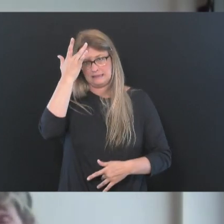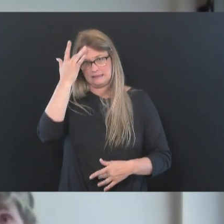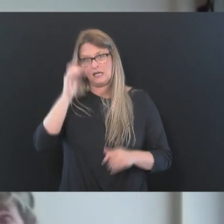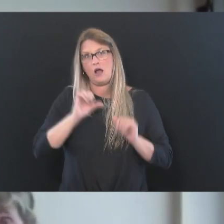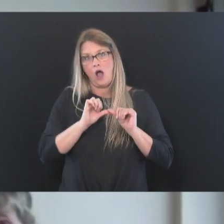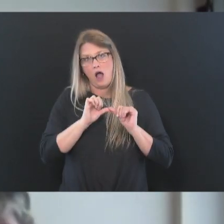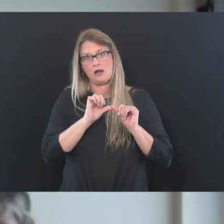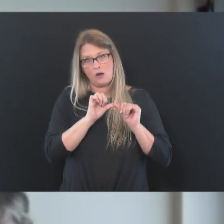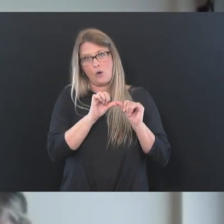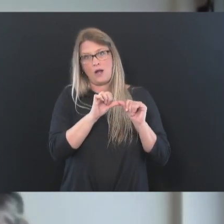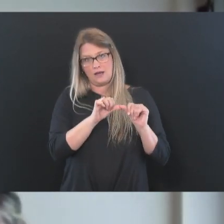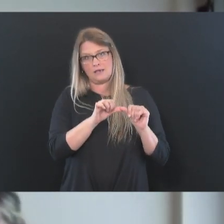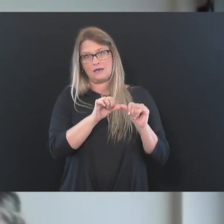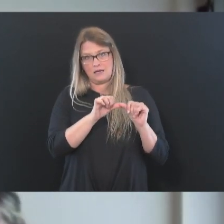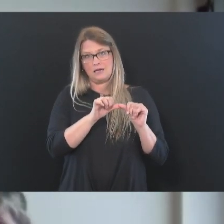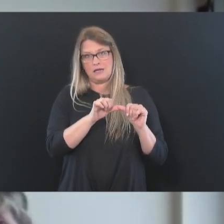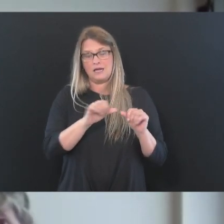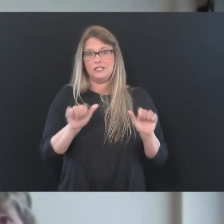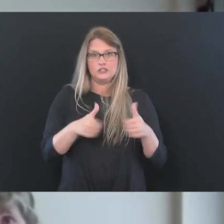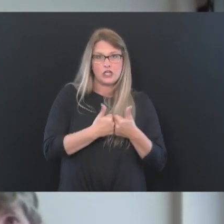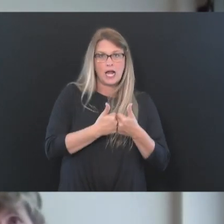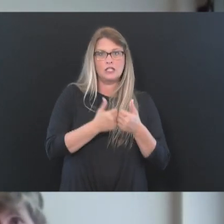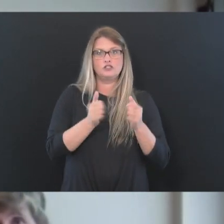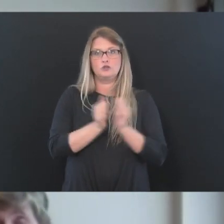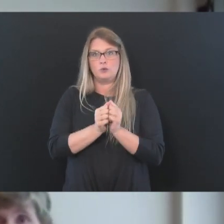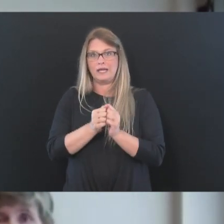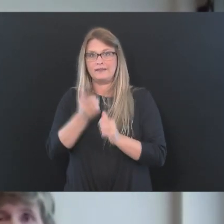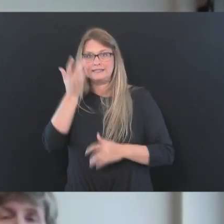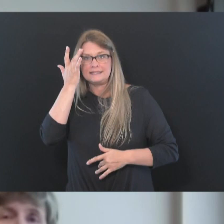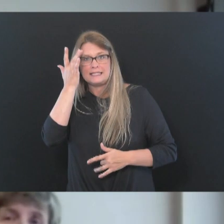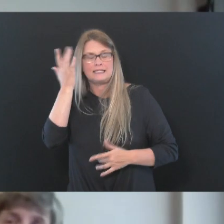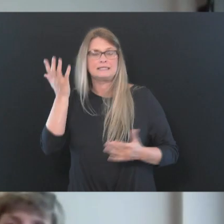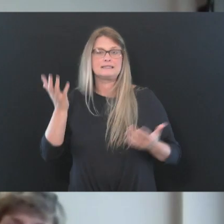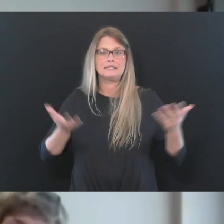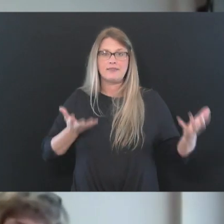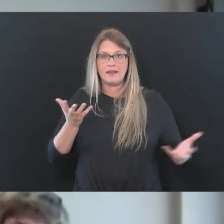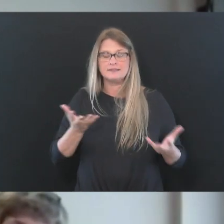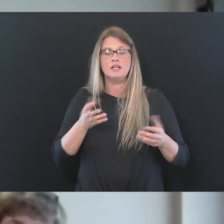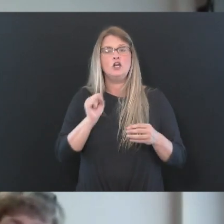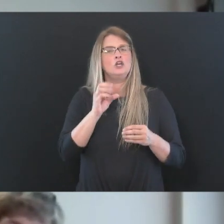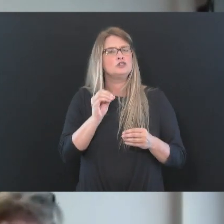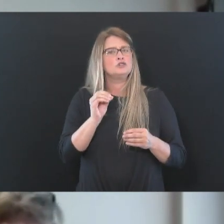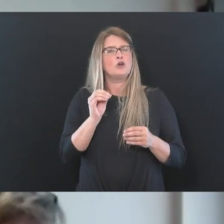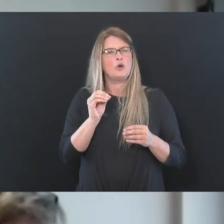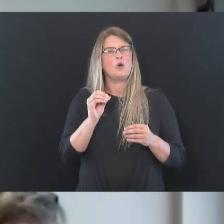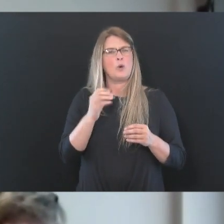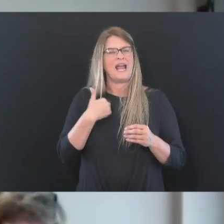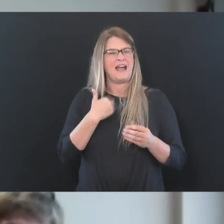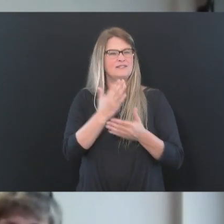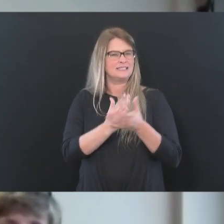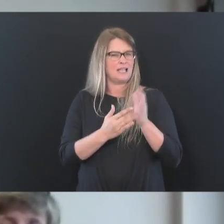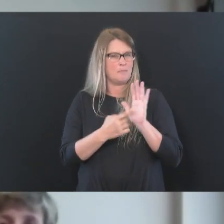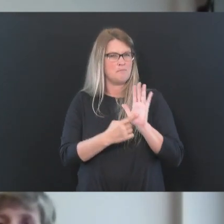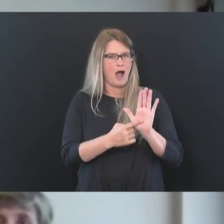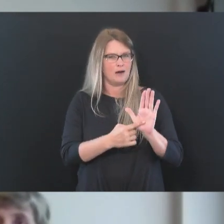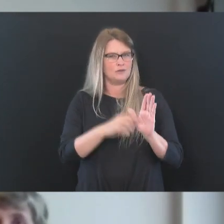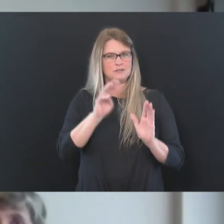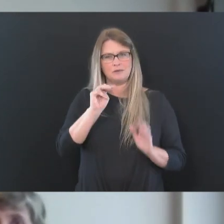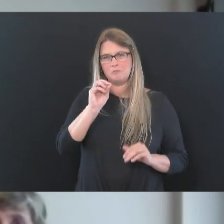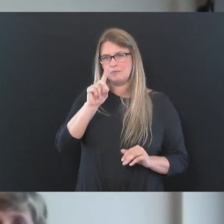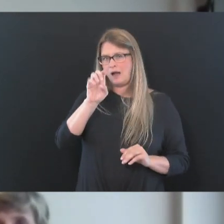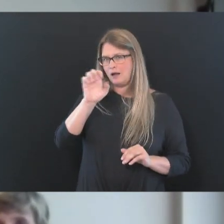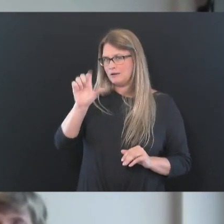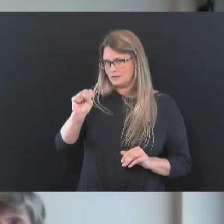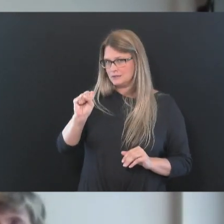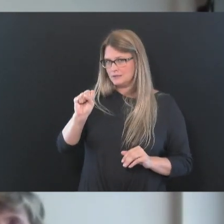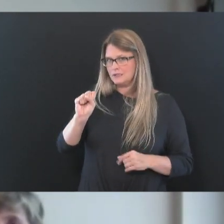ongoing both challenges and disease and complications from that. There are some models that look at that, and many of the